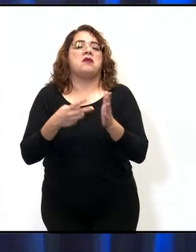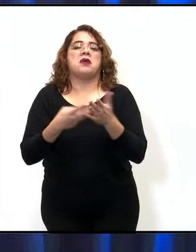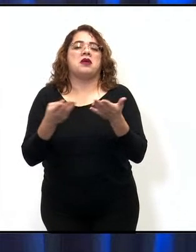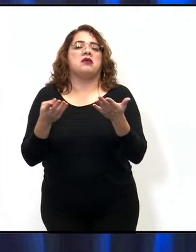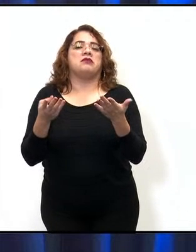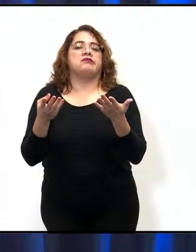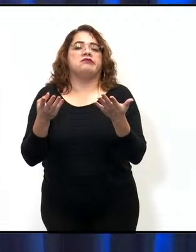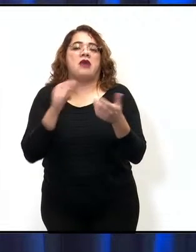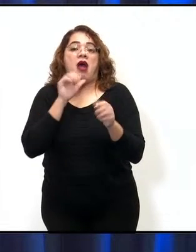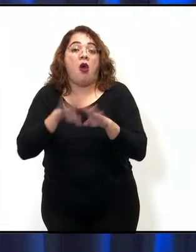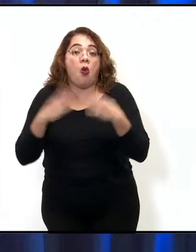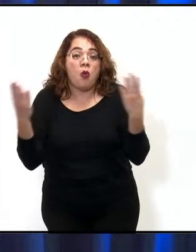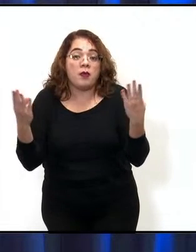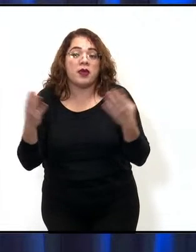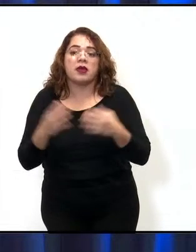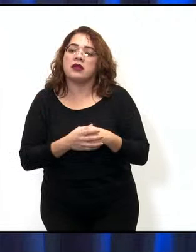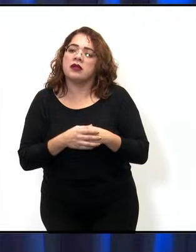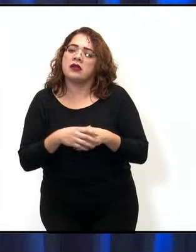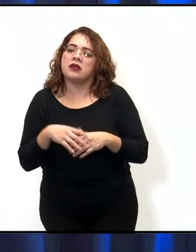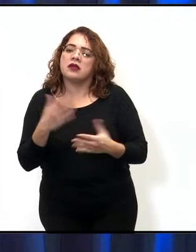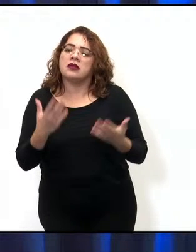to just, to follow the guidance.